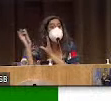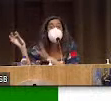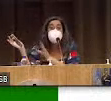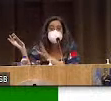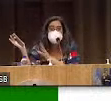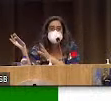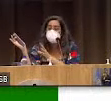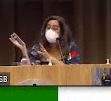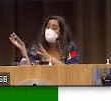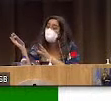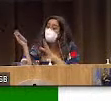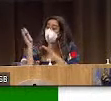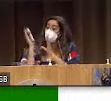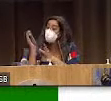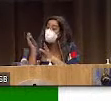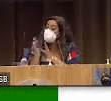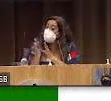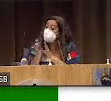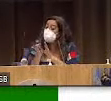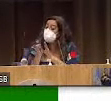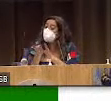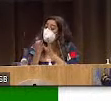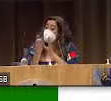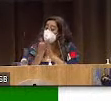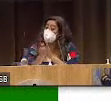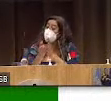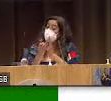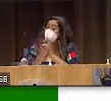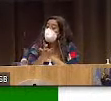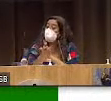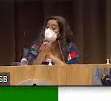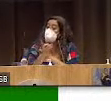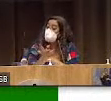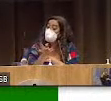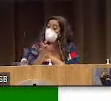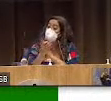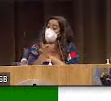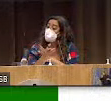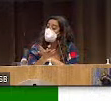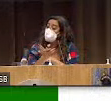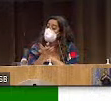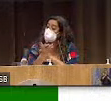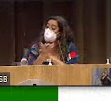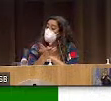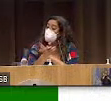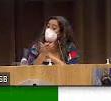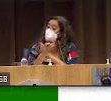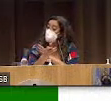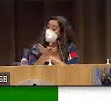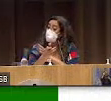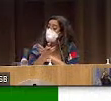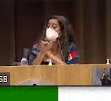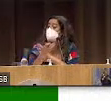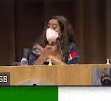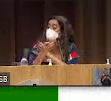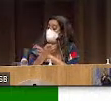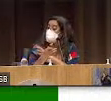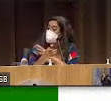I have the most common symptoms, which are headaches,